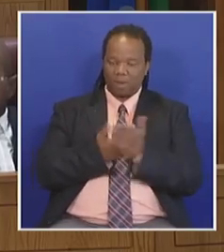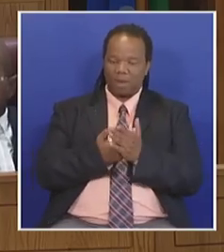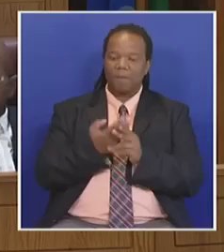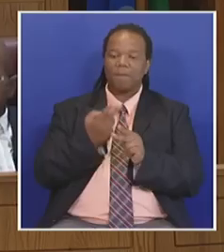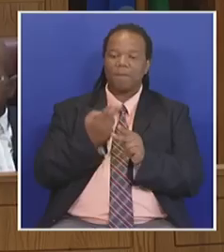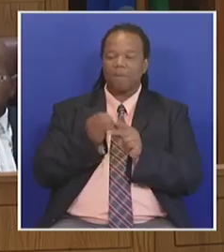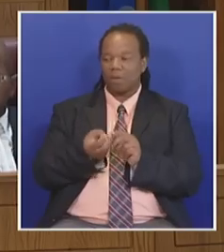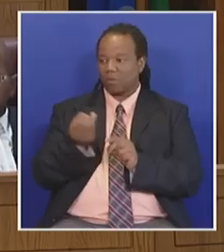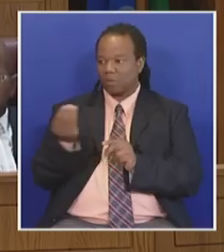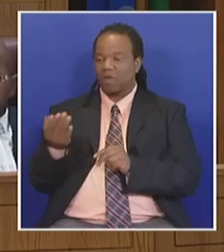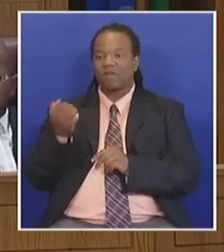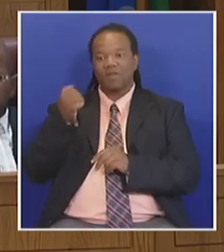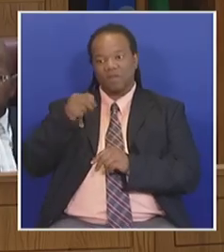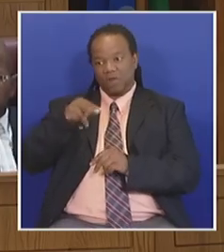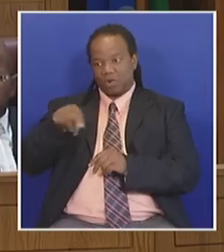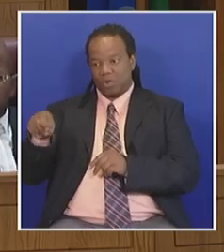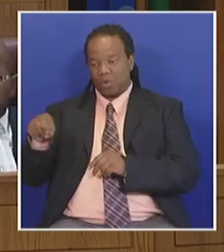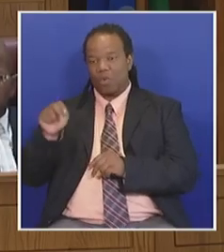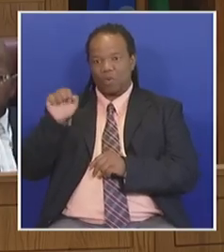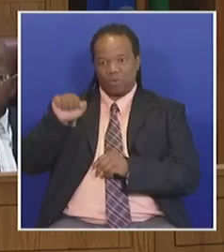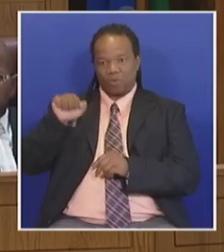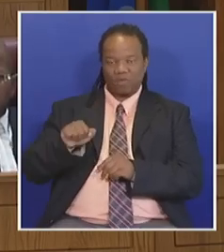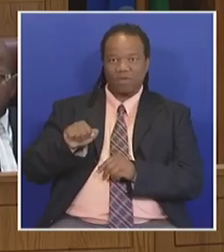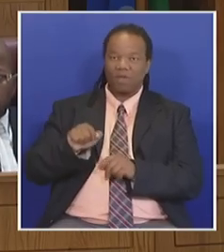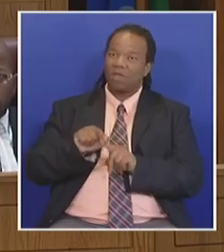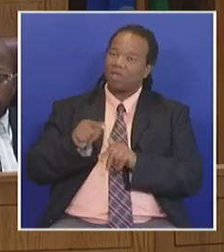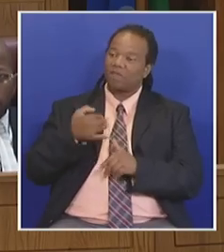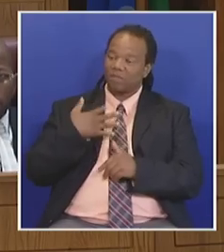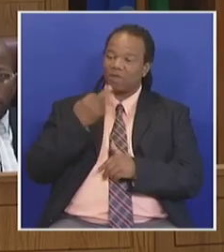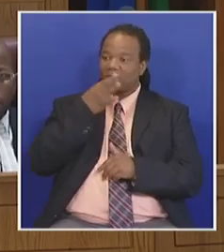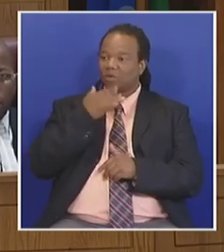said no, then perhaps you would go the route you have taken?